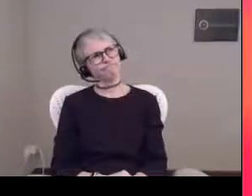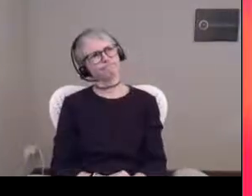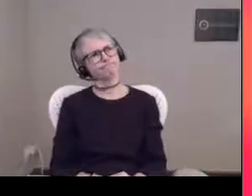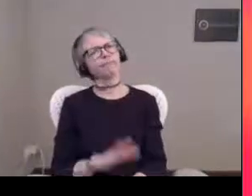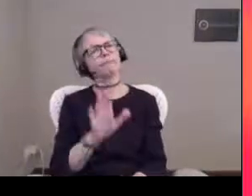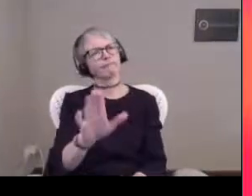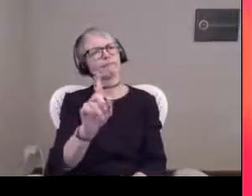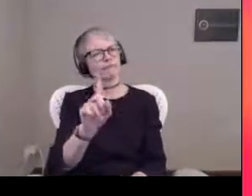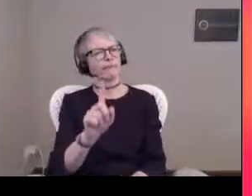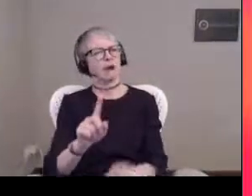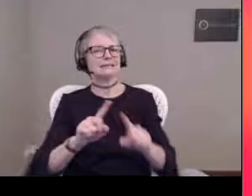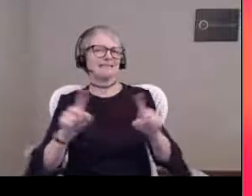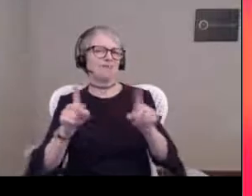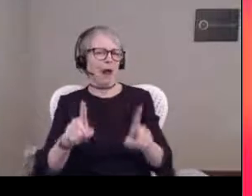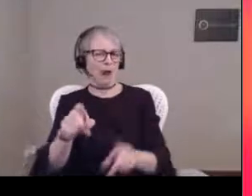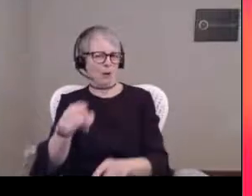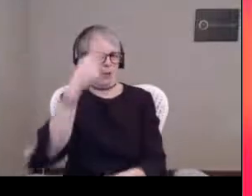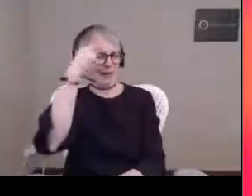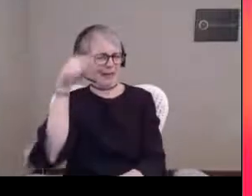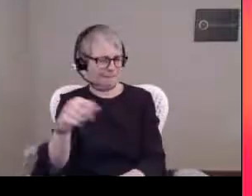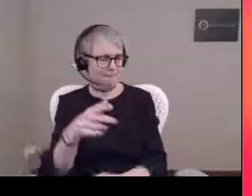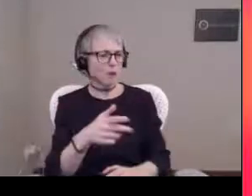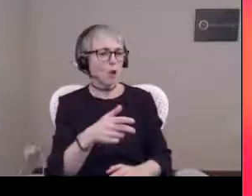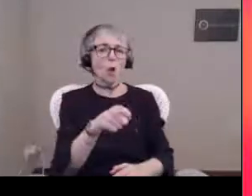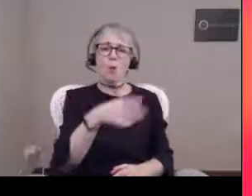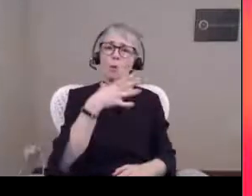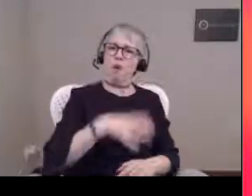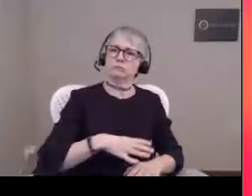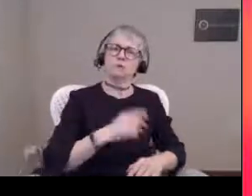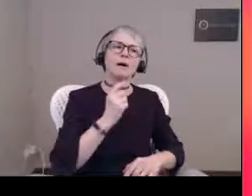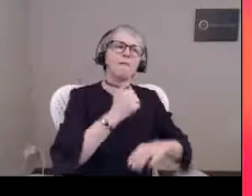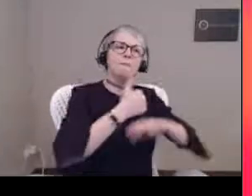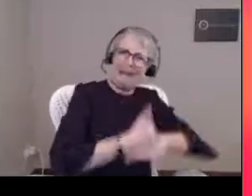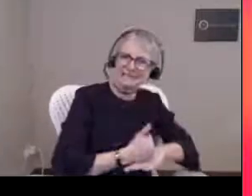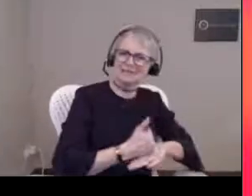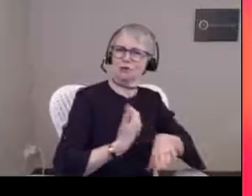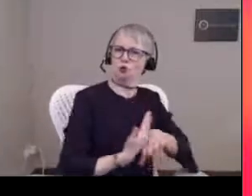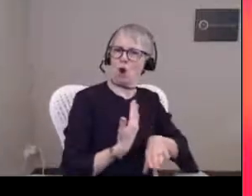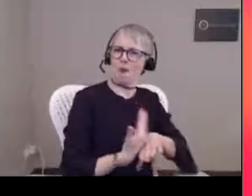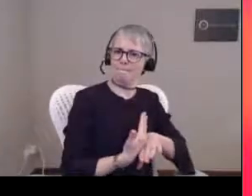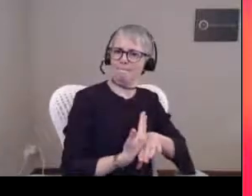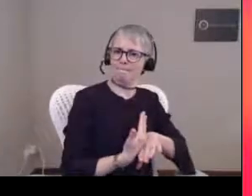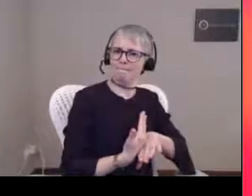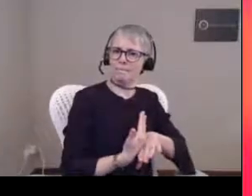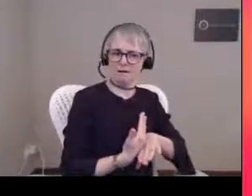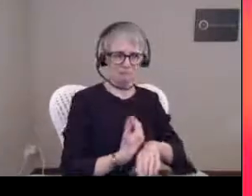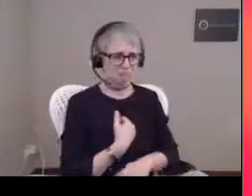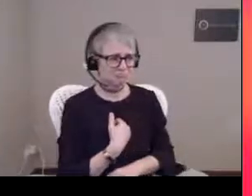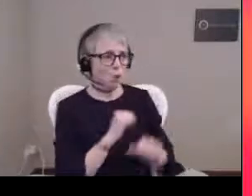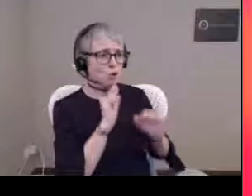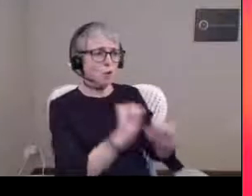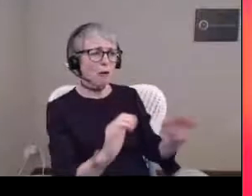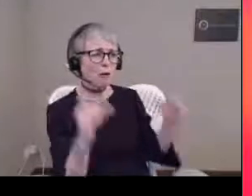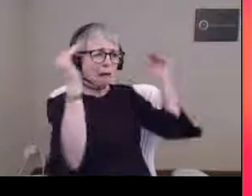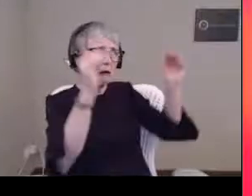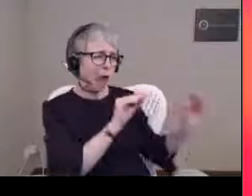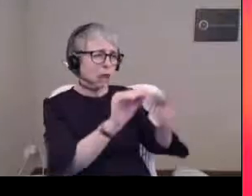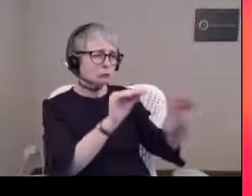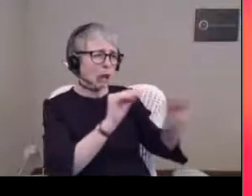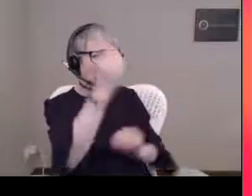different levels, if you're coming in from an entry-level position, we don't look at education, really, if I'm honest. We are quite